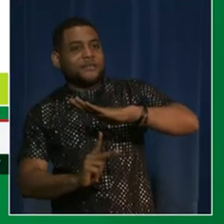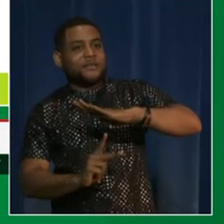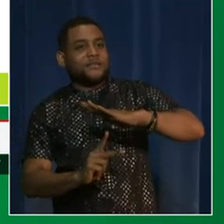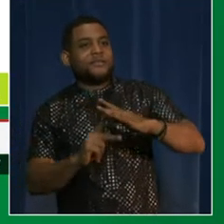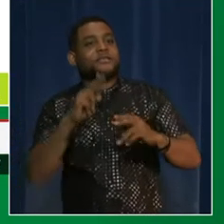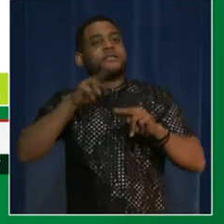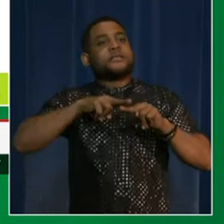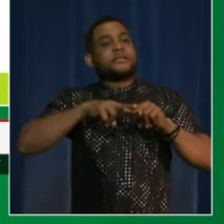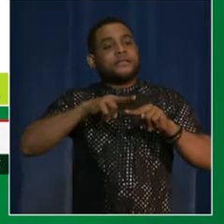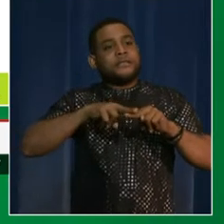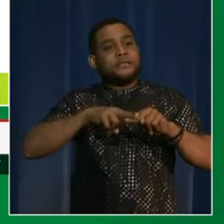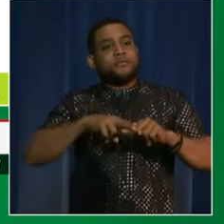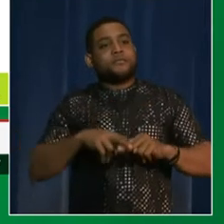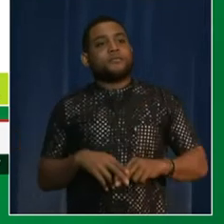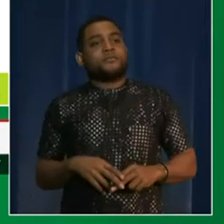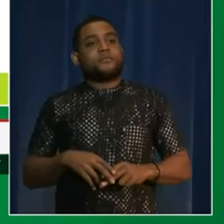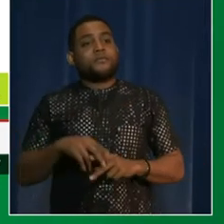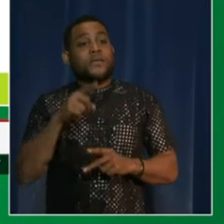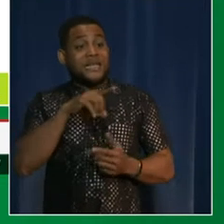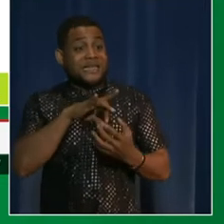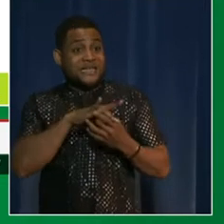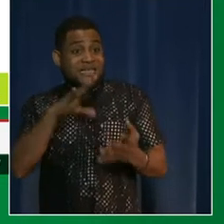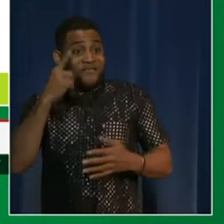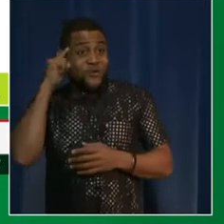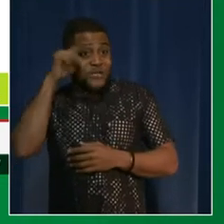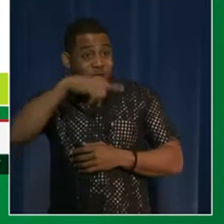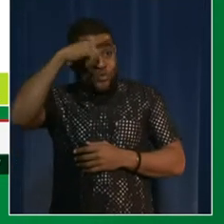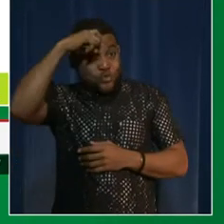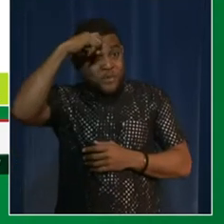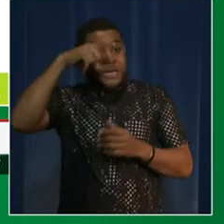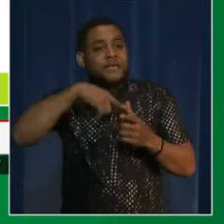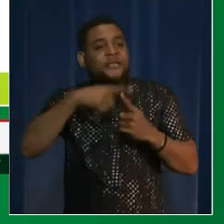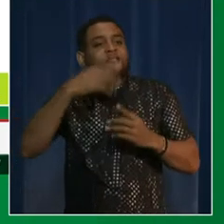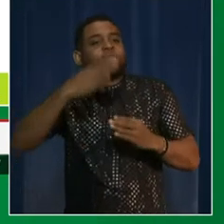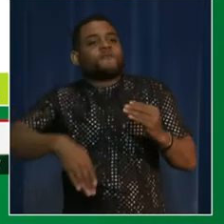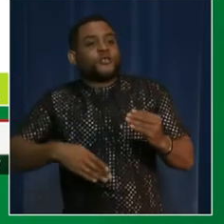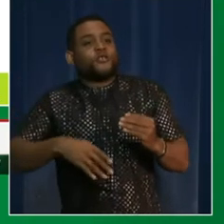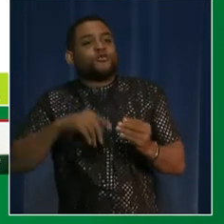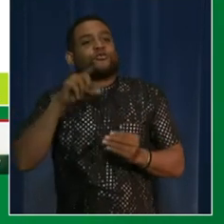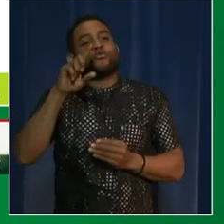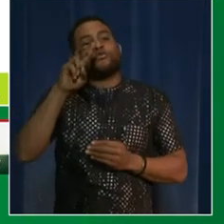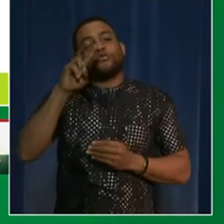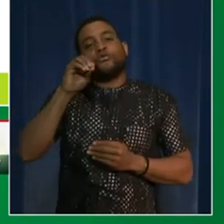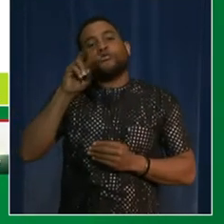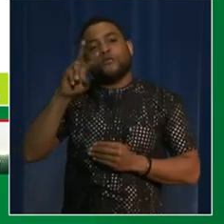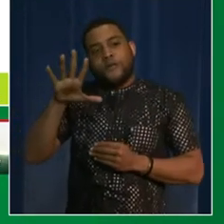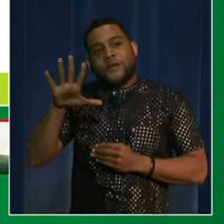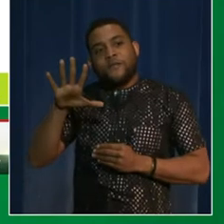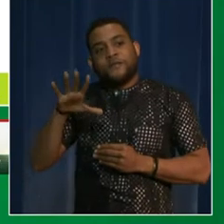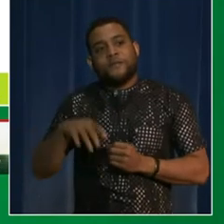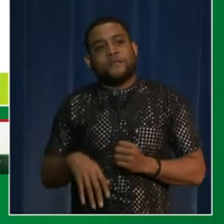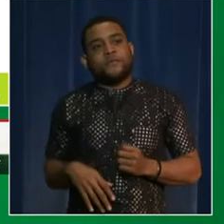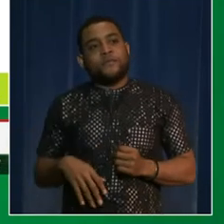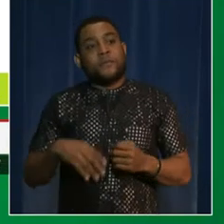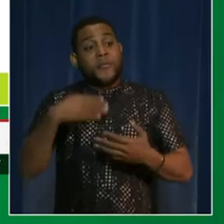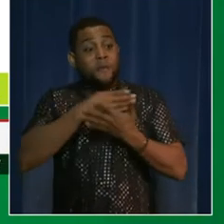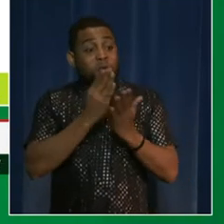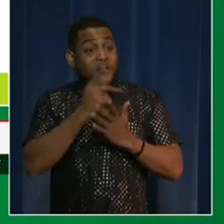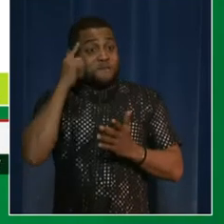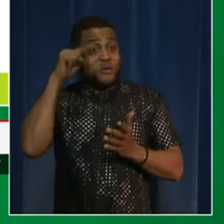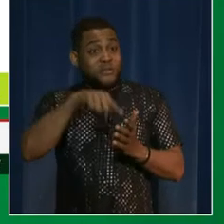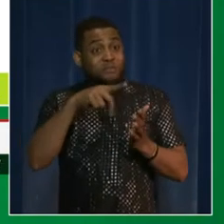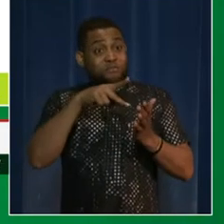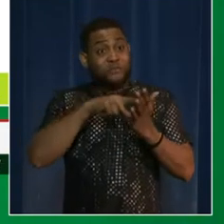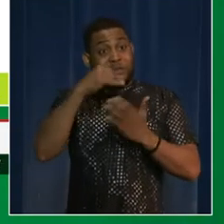summer for a scheduled project completion in summer of 2025. The budget for this project is approximately